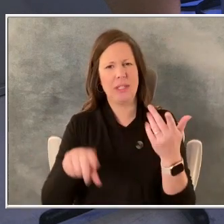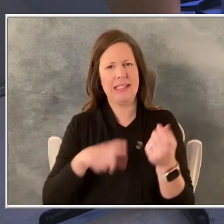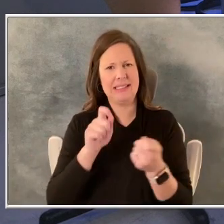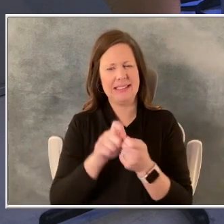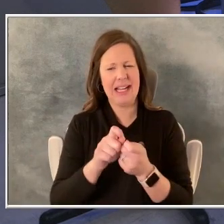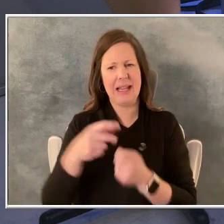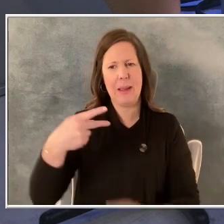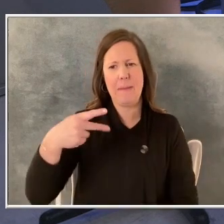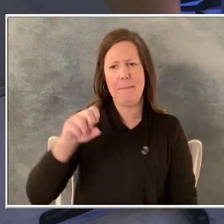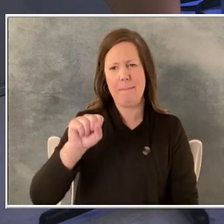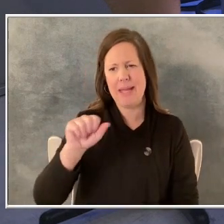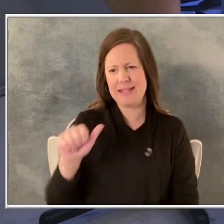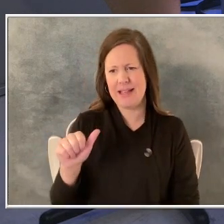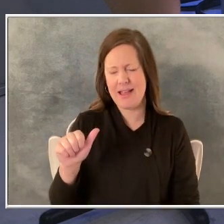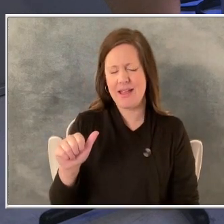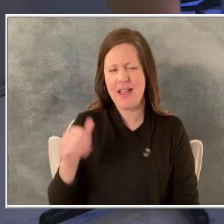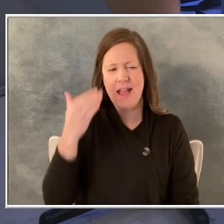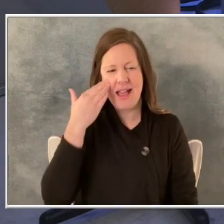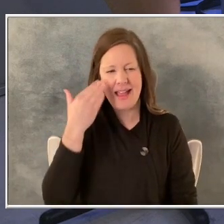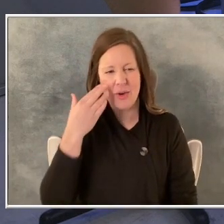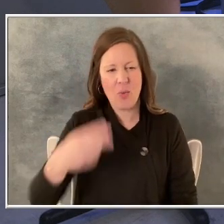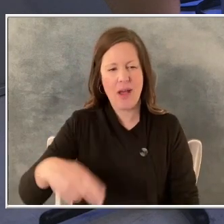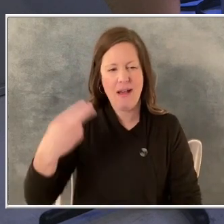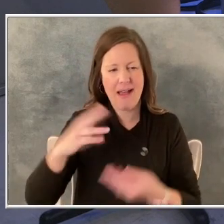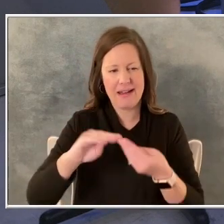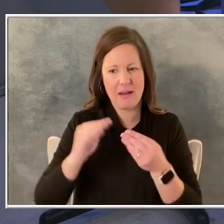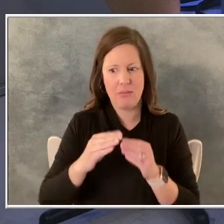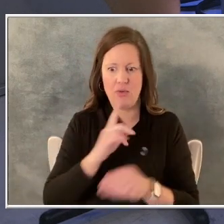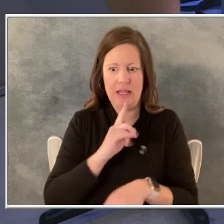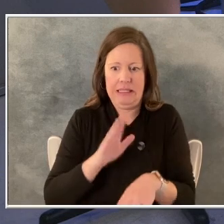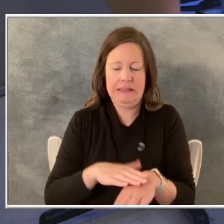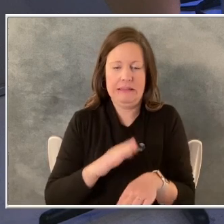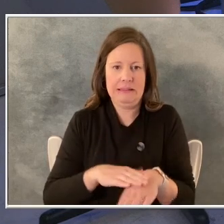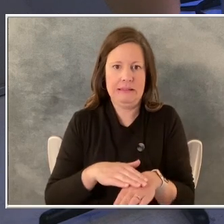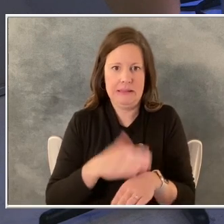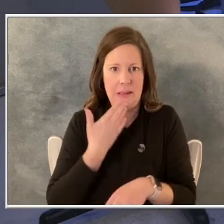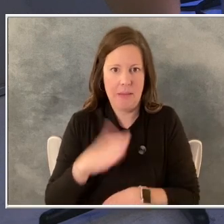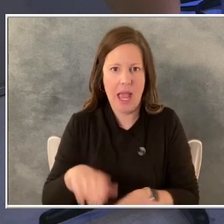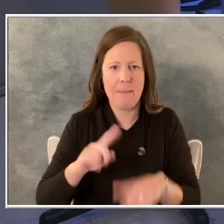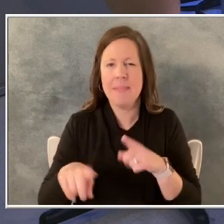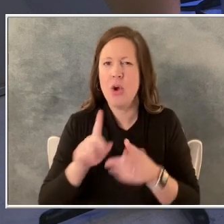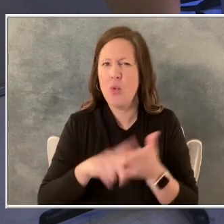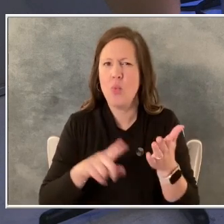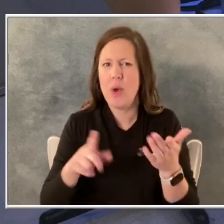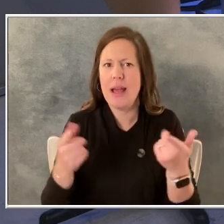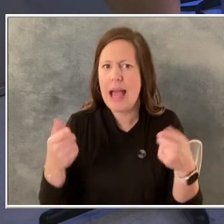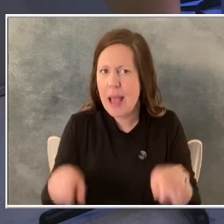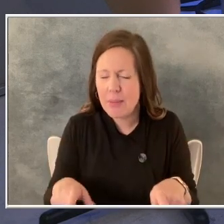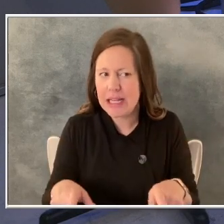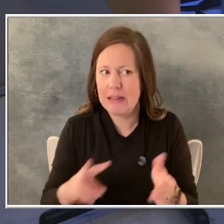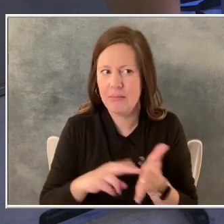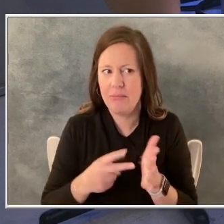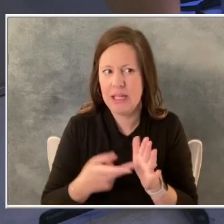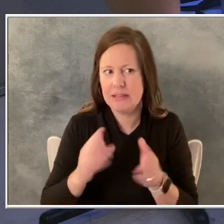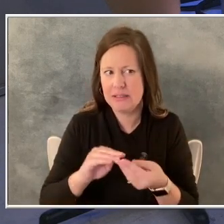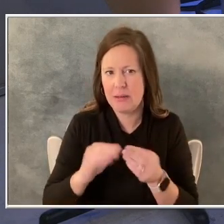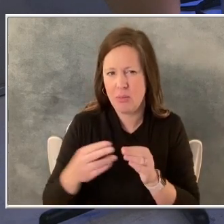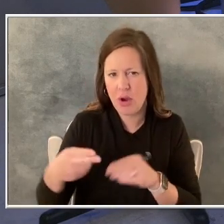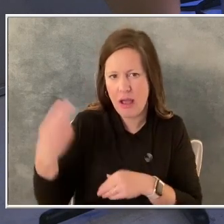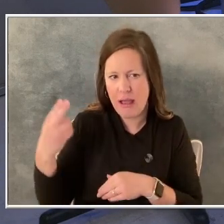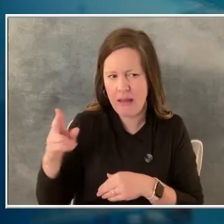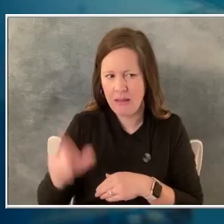PSA? I know a high number is a red flag, but what exactly is happening that makes the number high or low? Yeah.